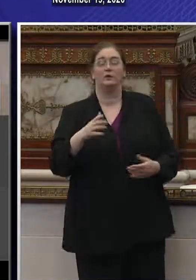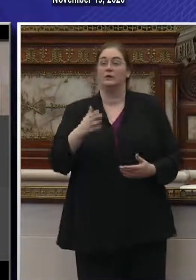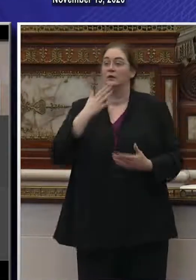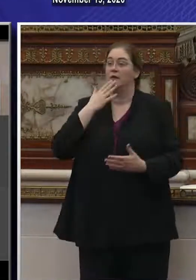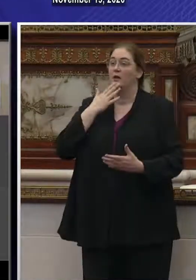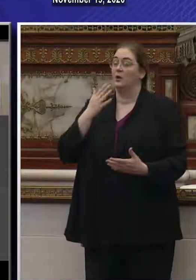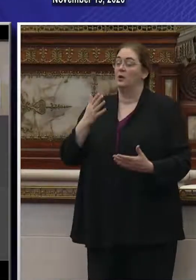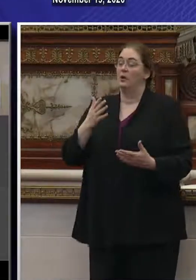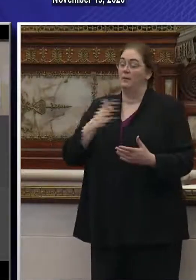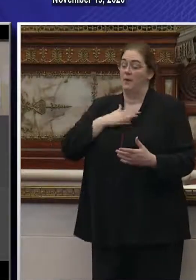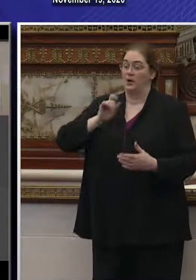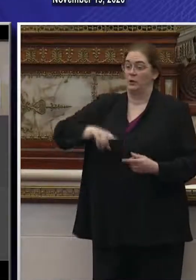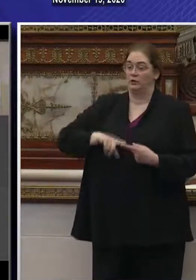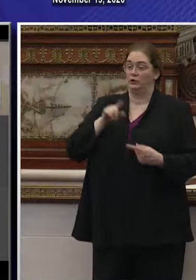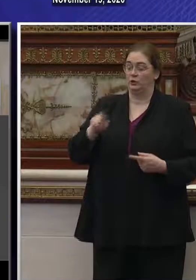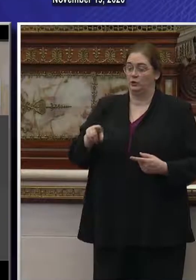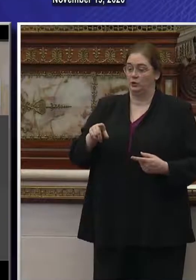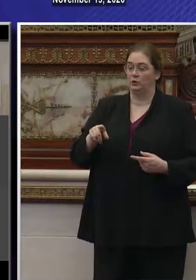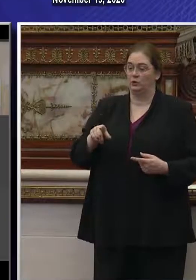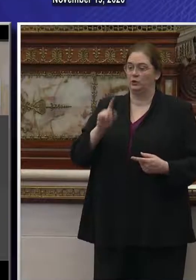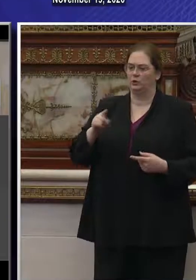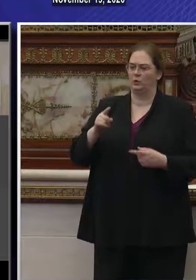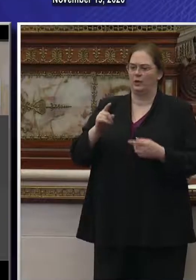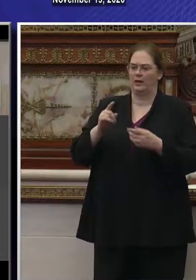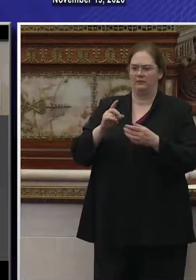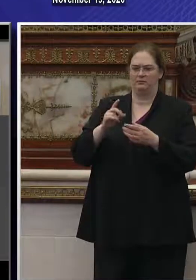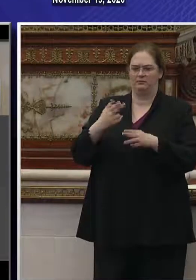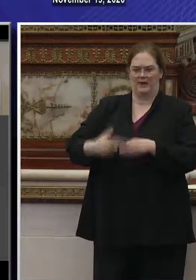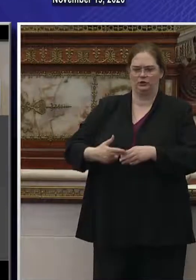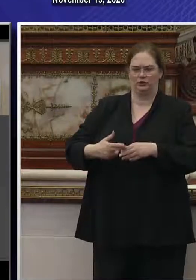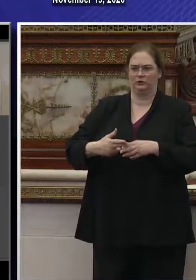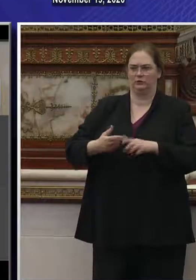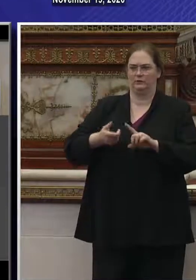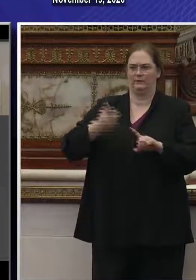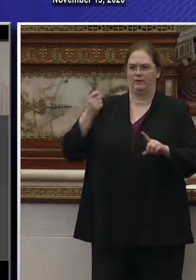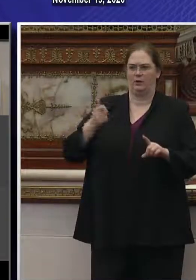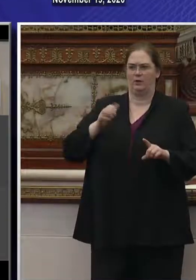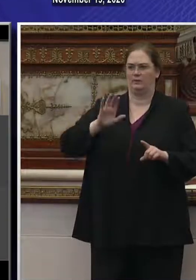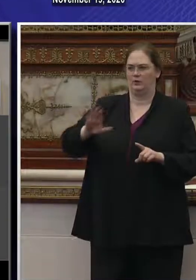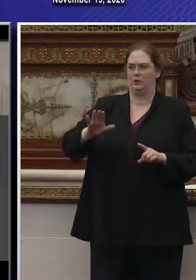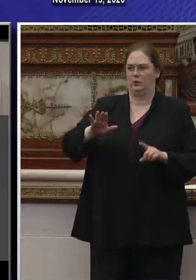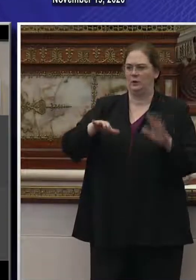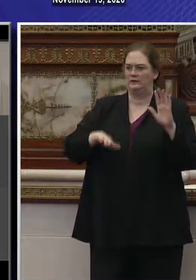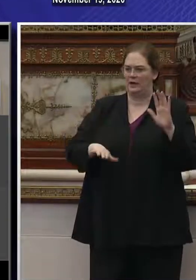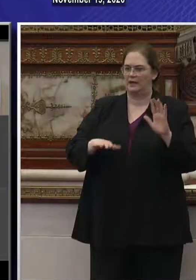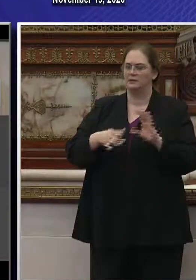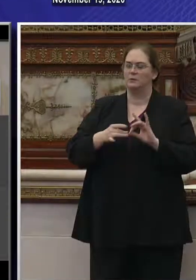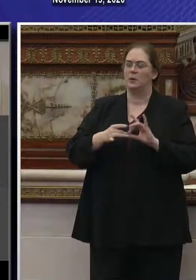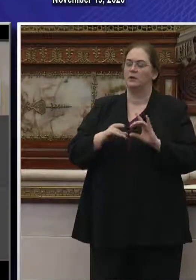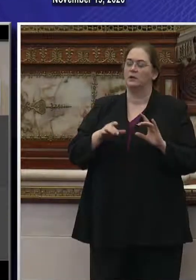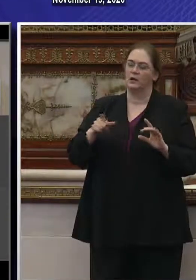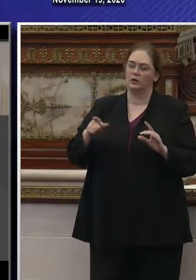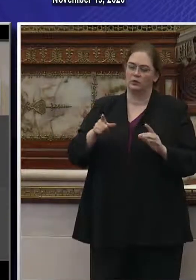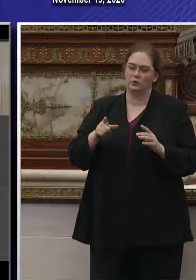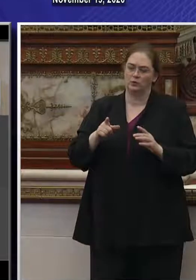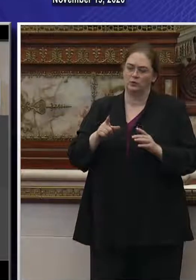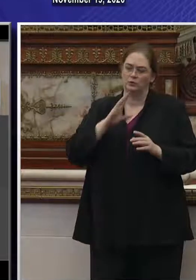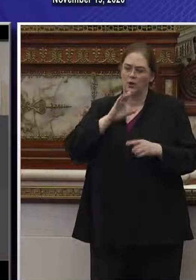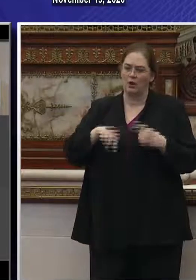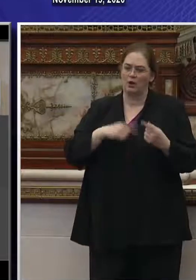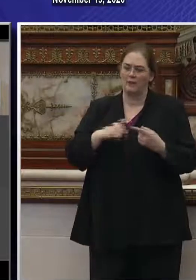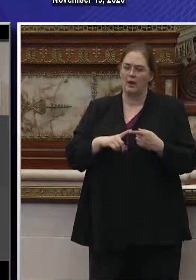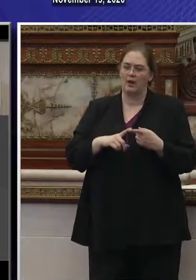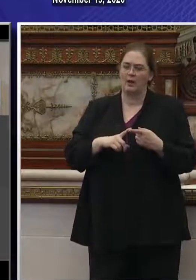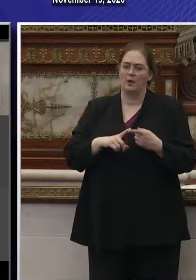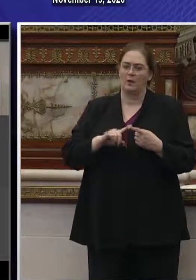And my question to you, and you had touched on it in your testimony, can you talk